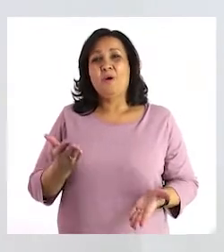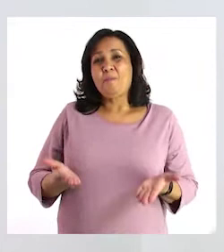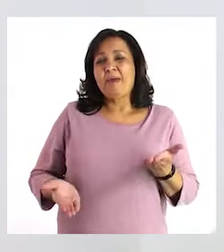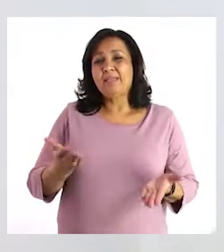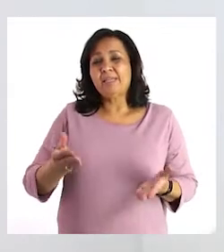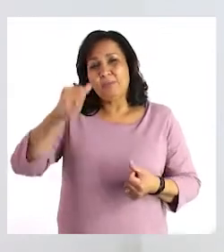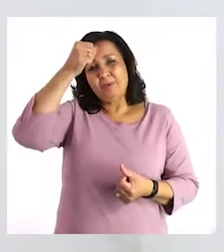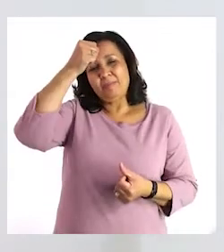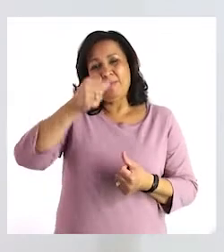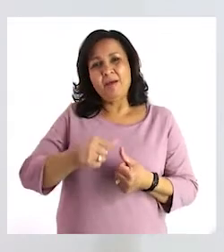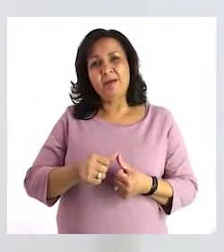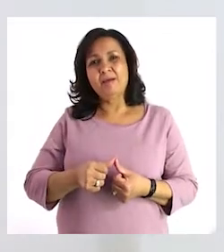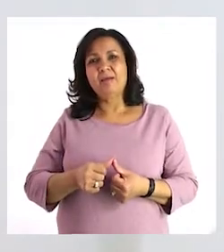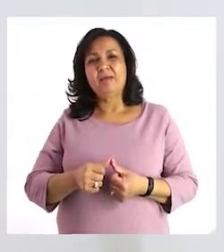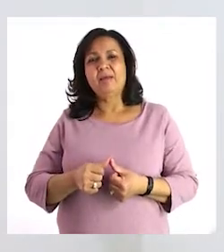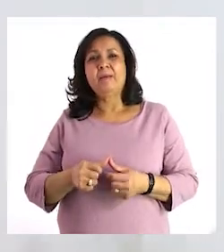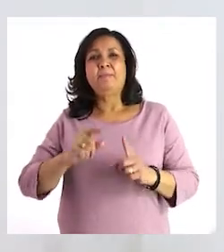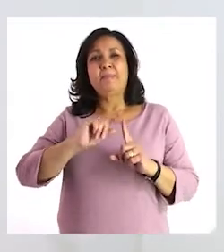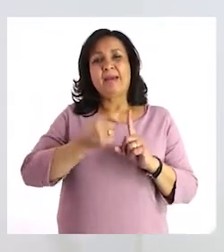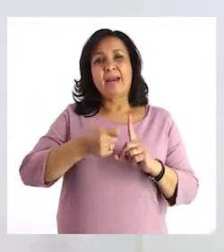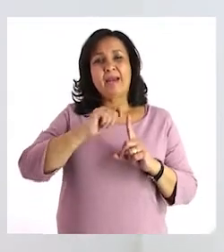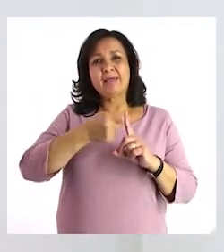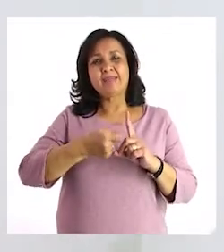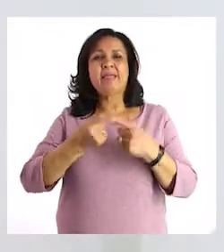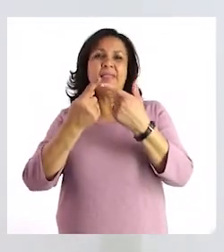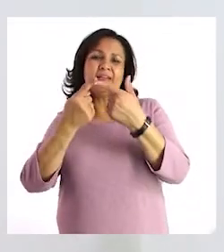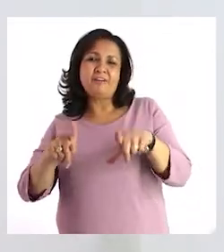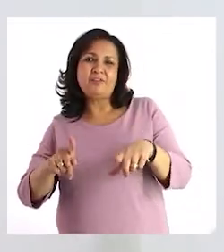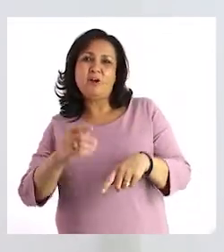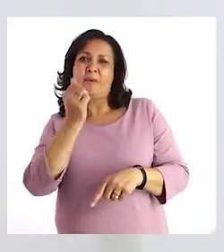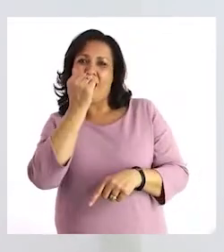remember we said bananas are different from